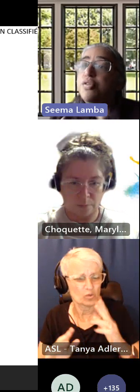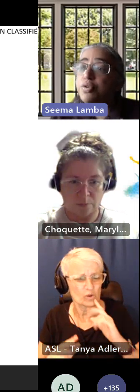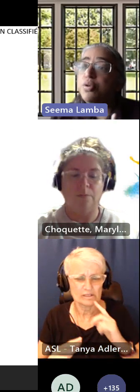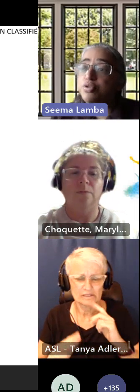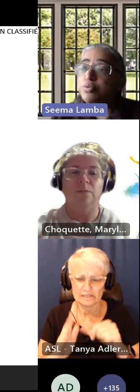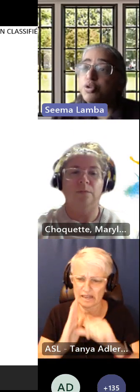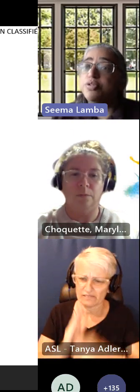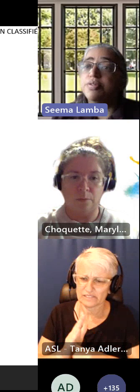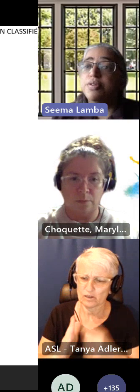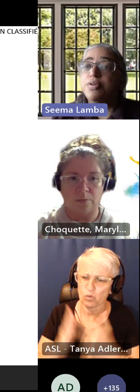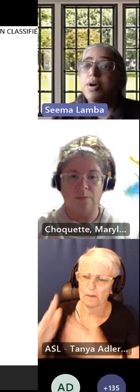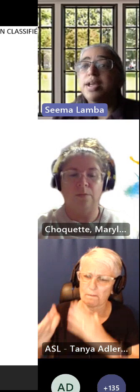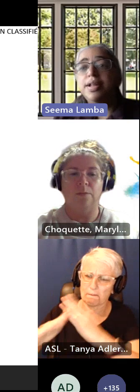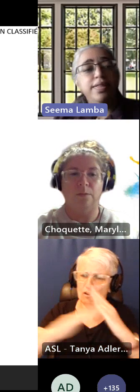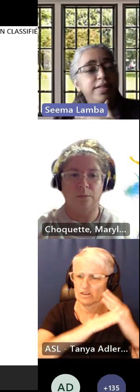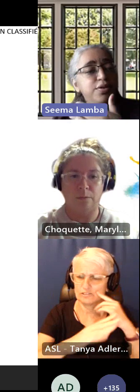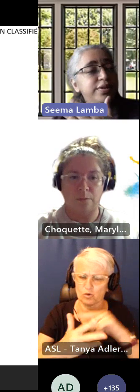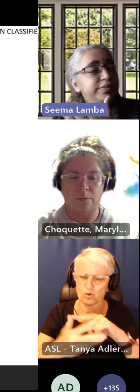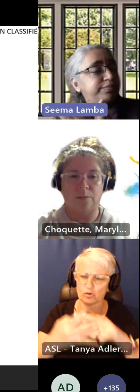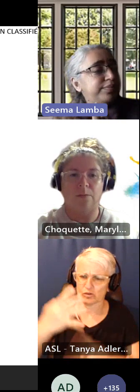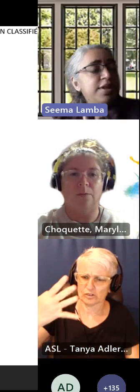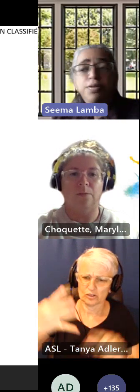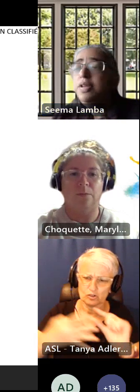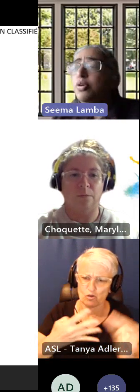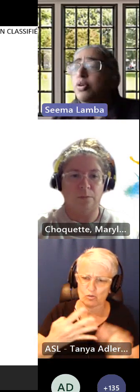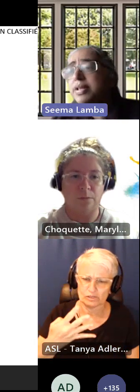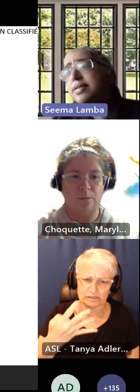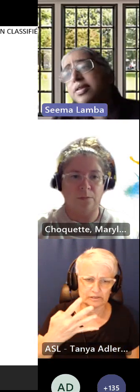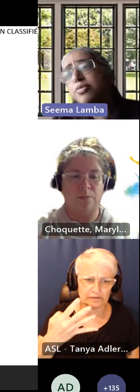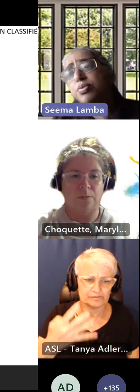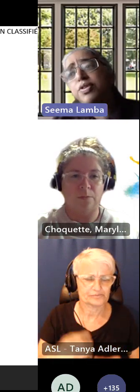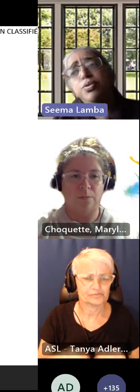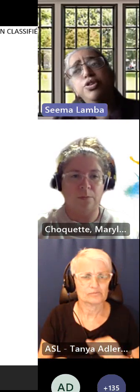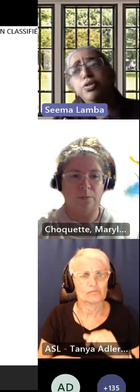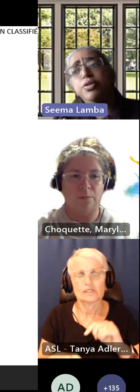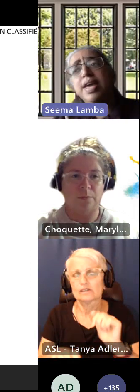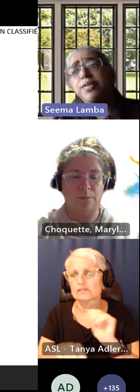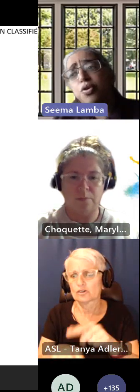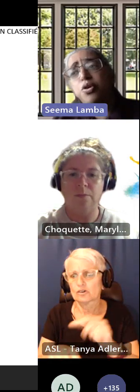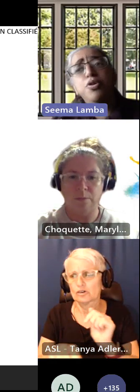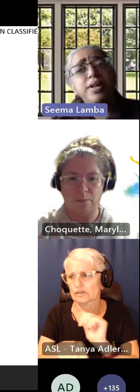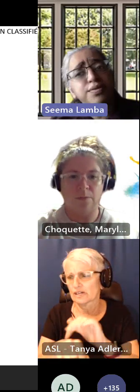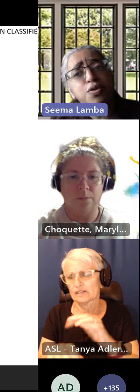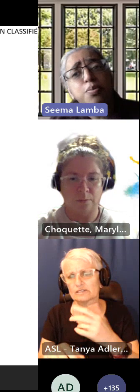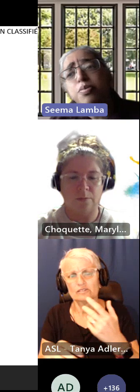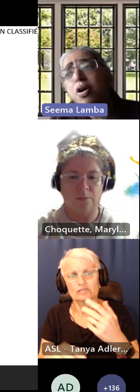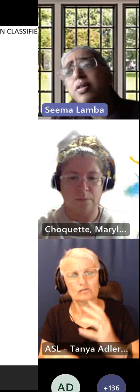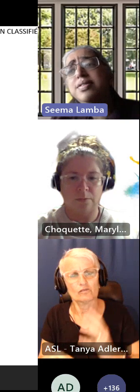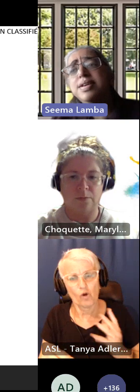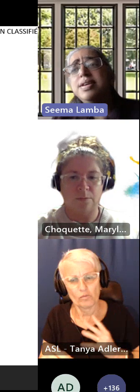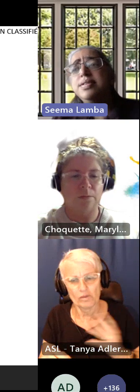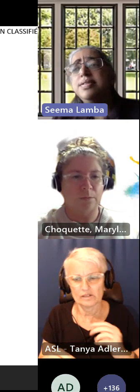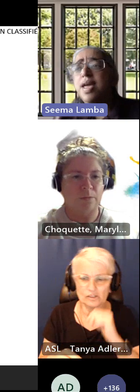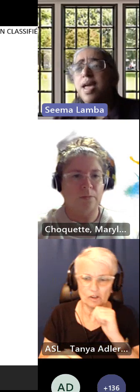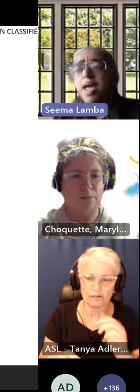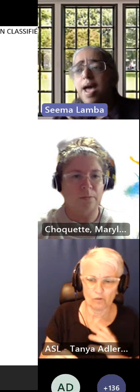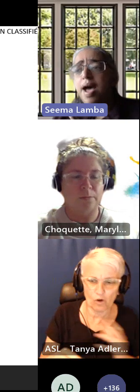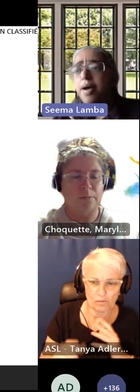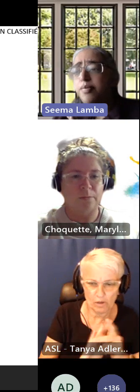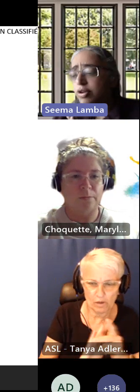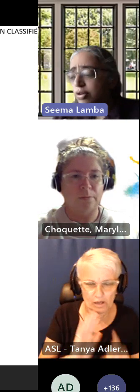barriers for those groups, right? And so the employment systems review, you're looking at formal and informal